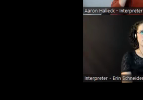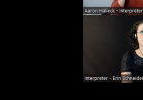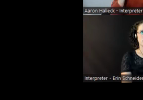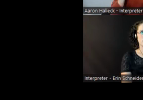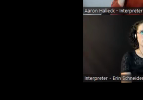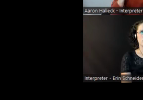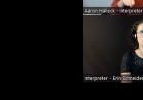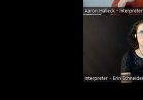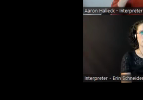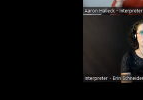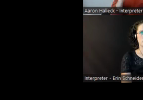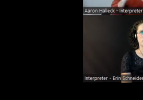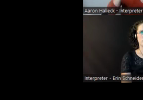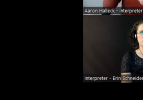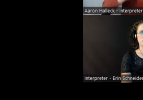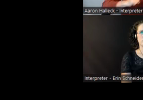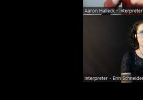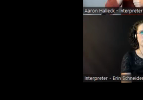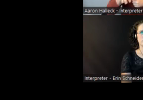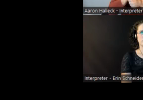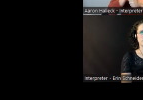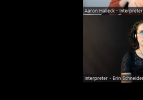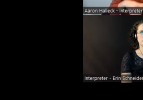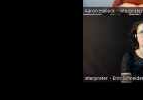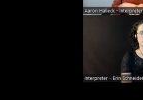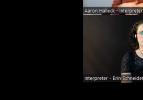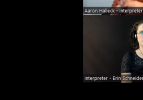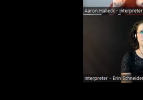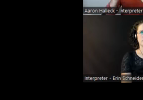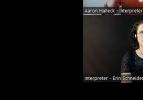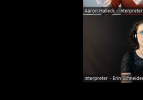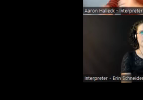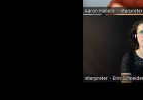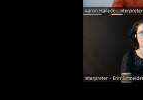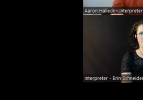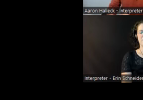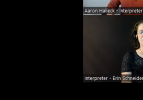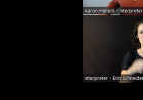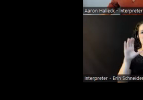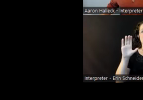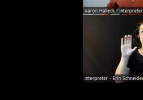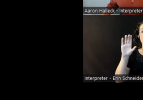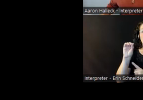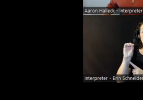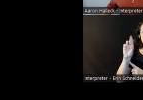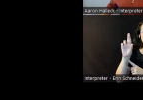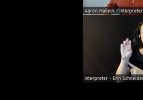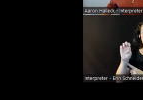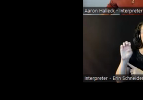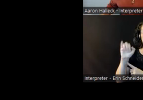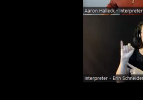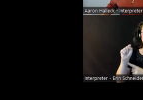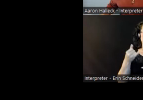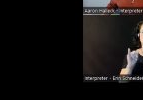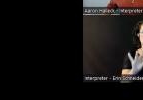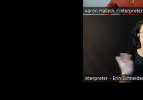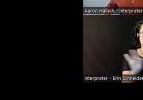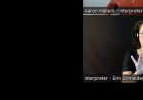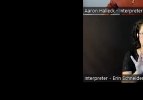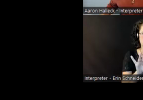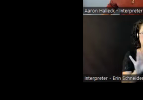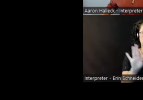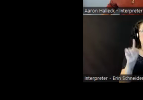progressed more to a strategic space and moving on, because the core IT is still important, but also looking for that emerging tech.